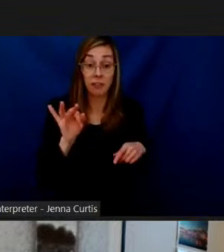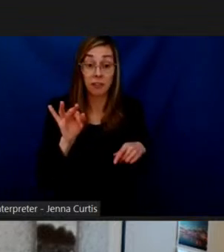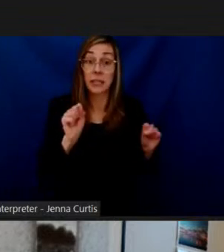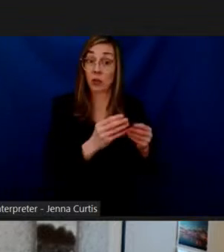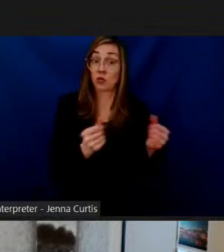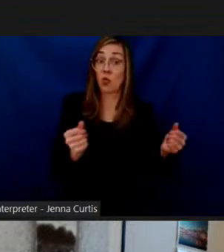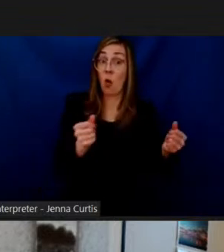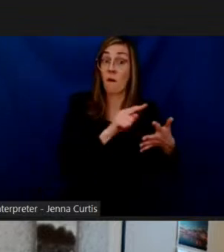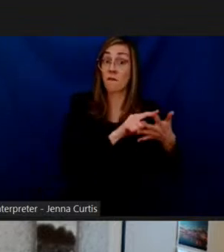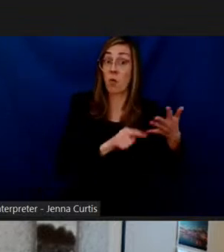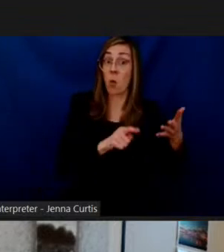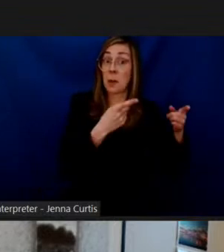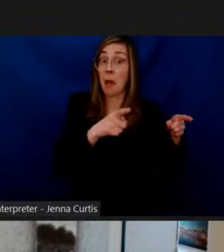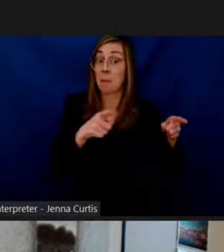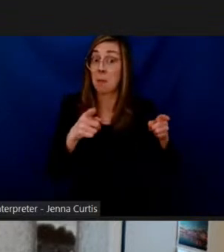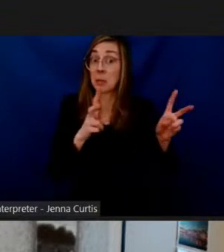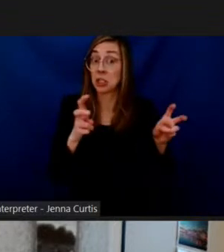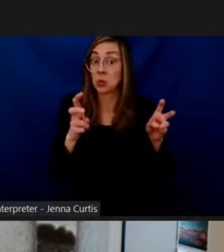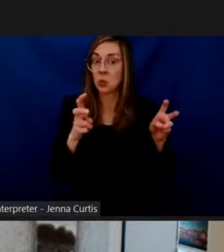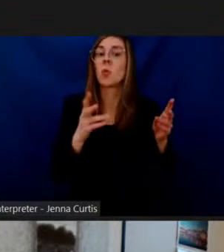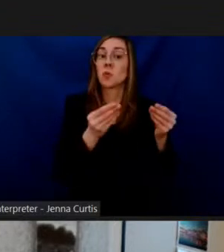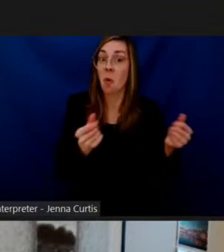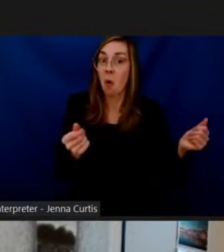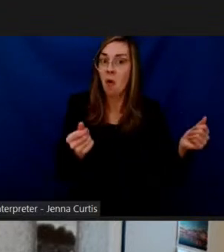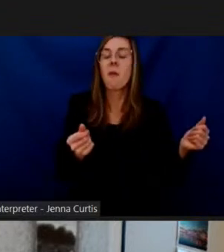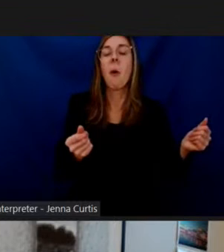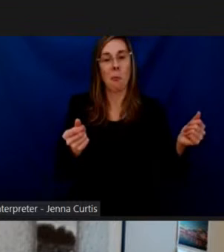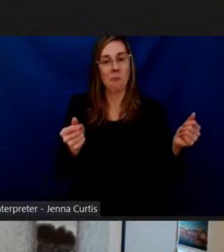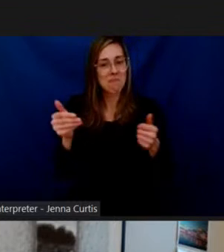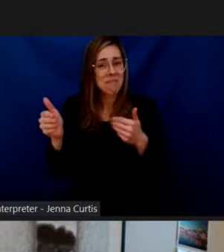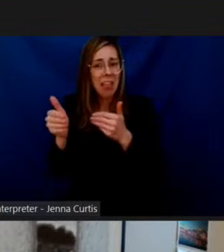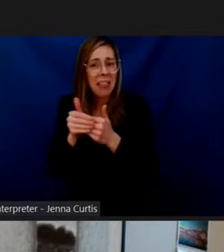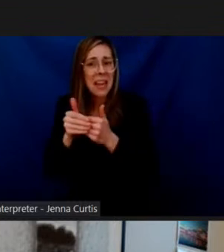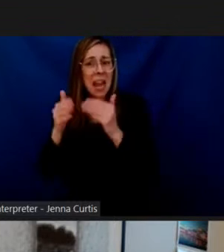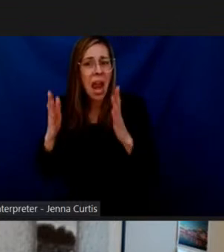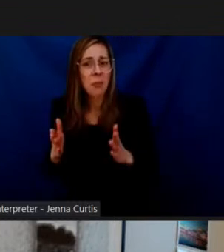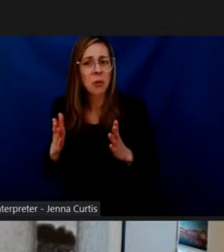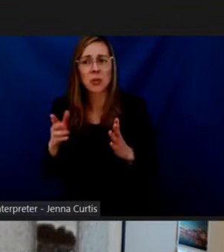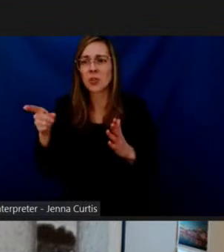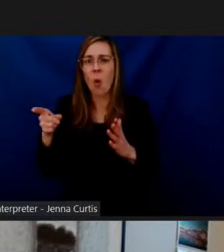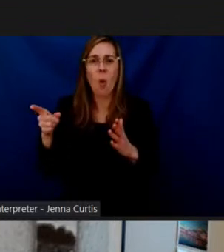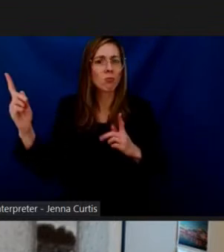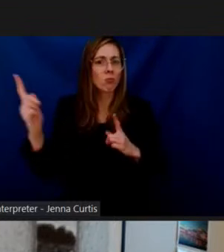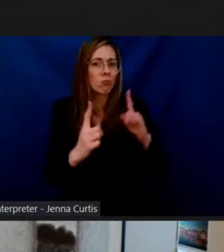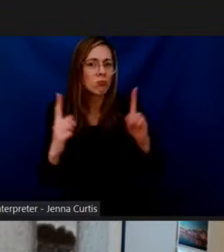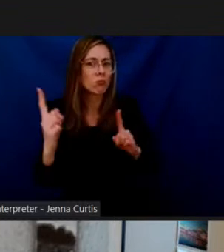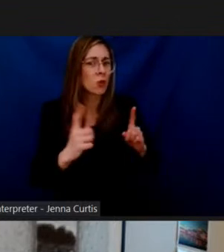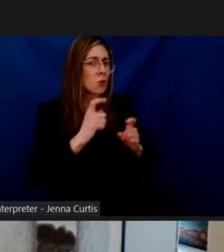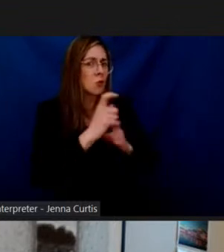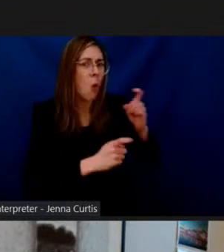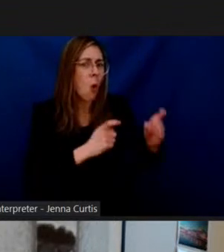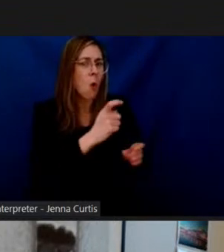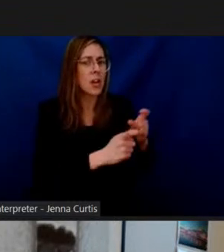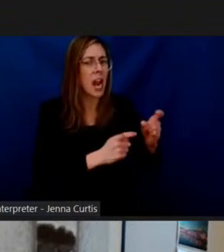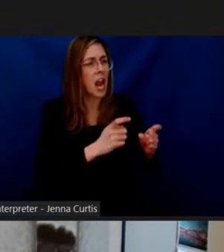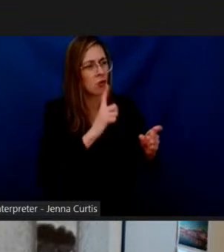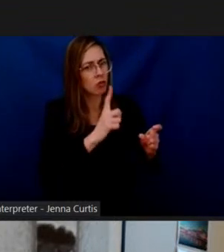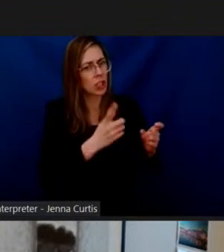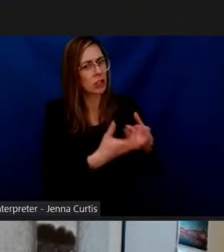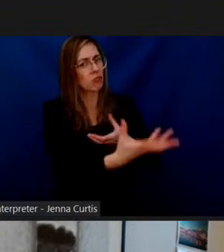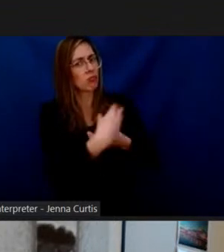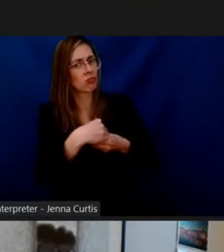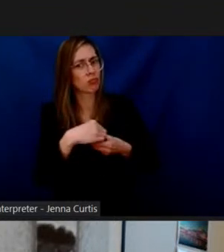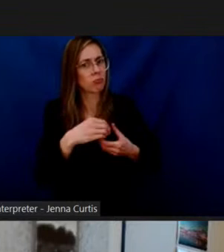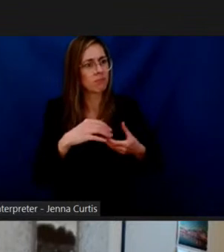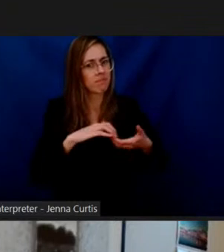And the neighbors come in and they donate things and they really try to be a part of the community. So part of our model